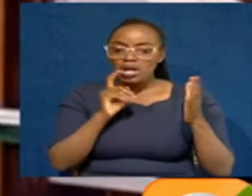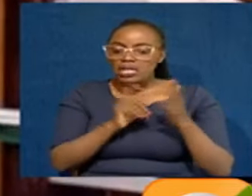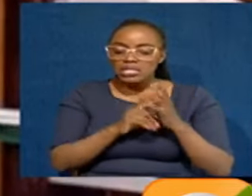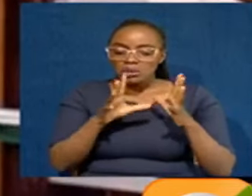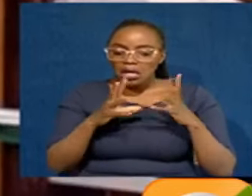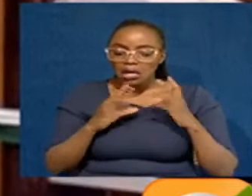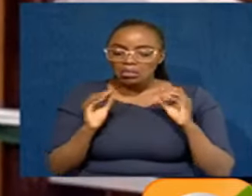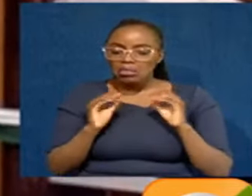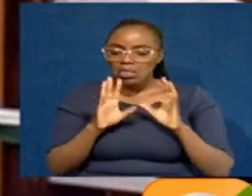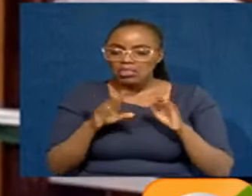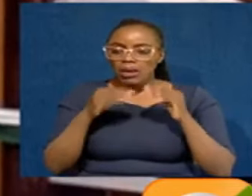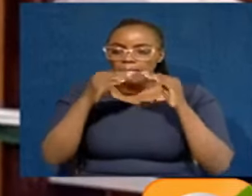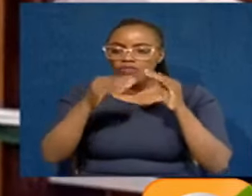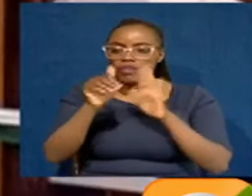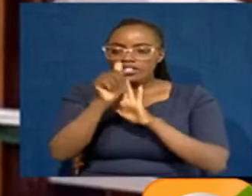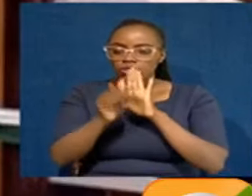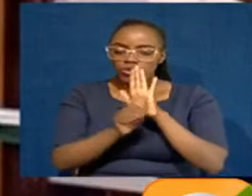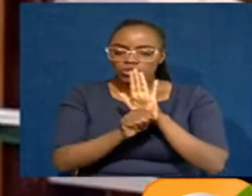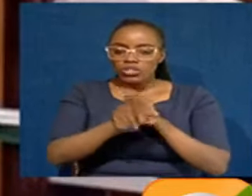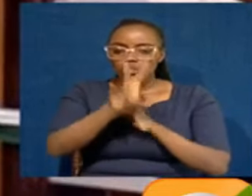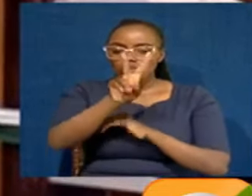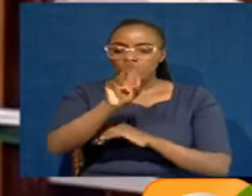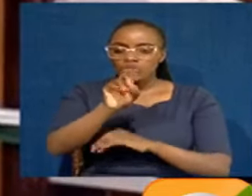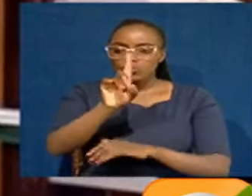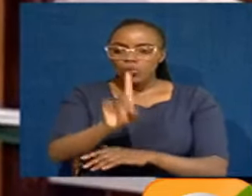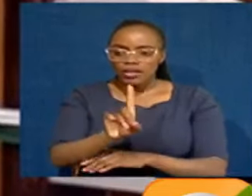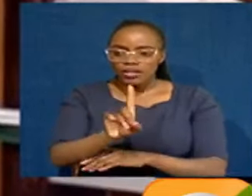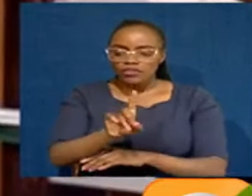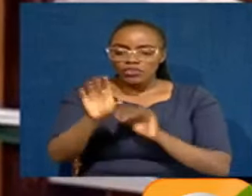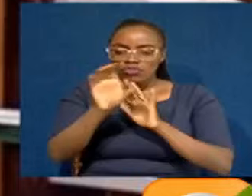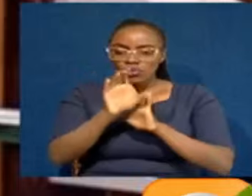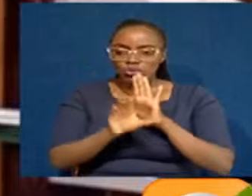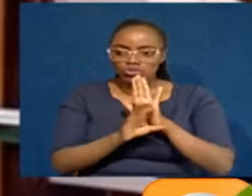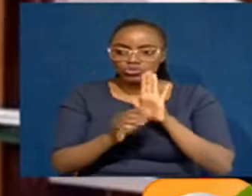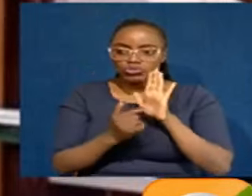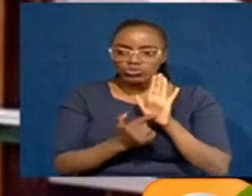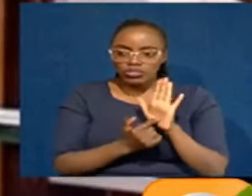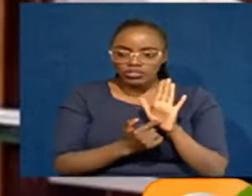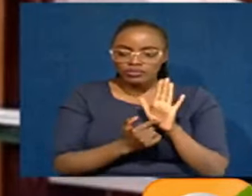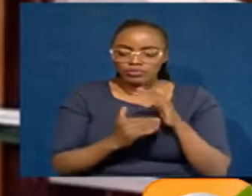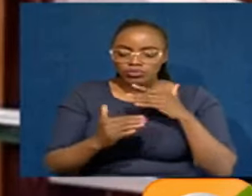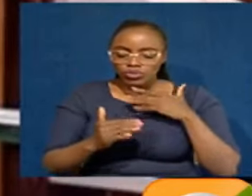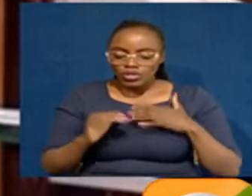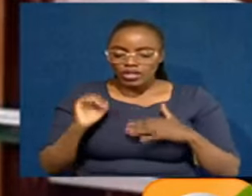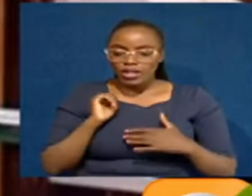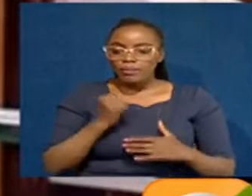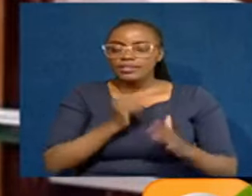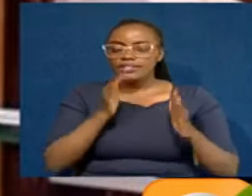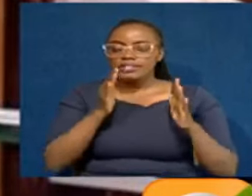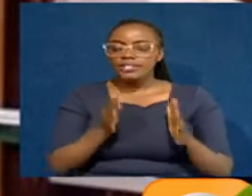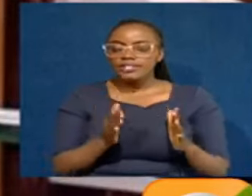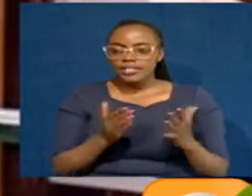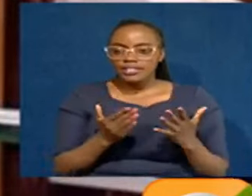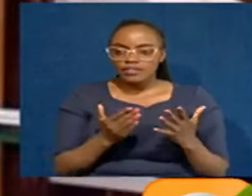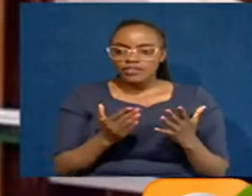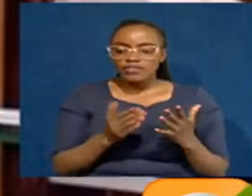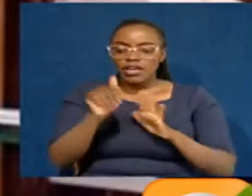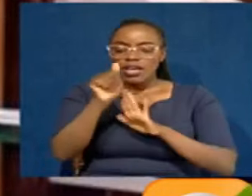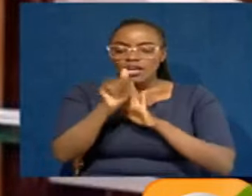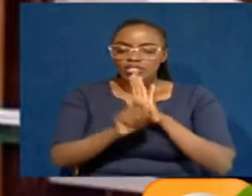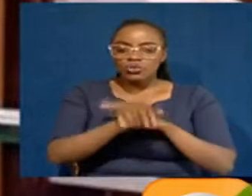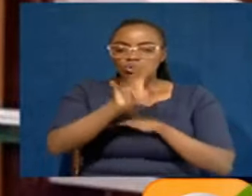the provisions of Article 201 of the Constitution. Honorable Senators, Article